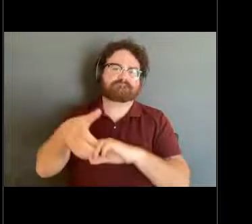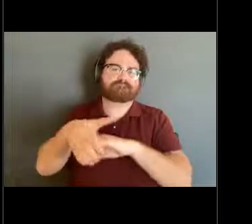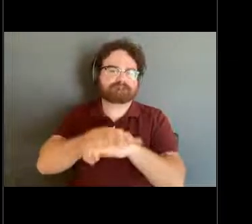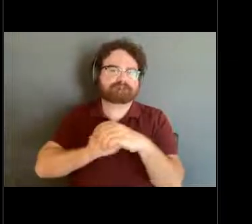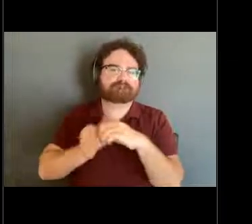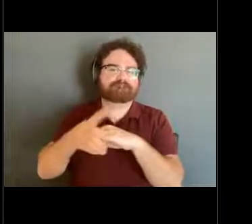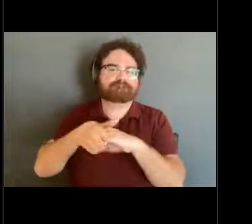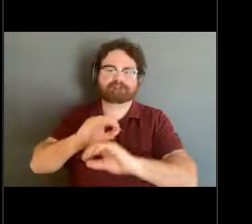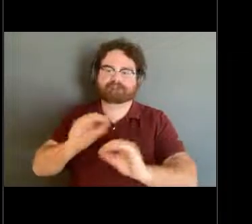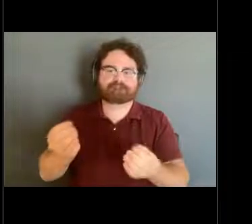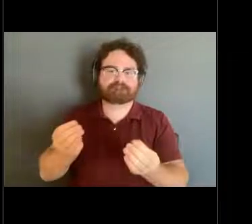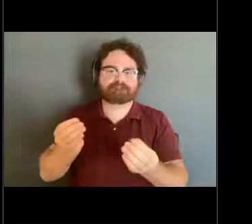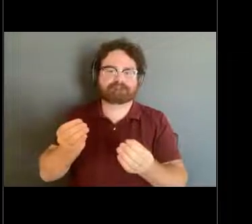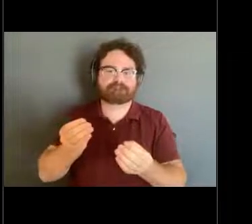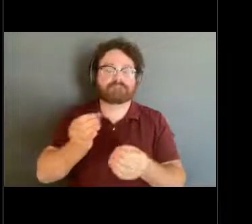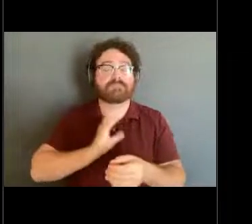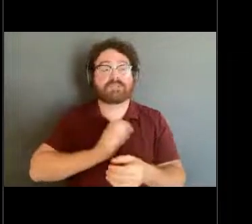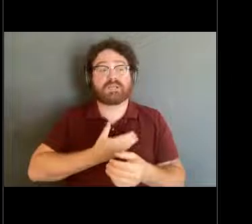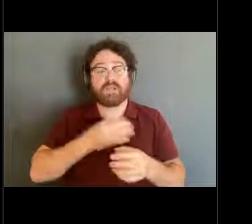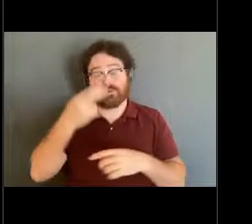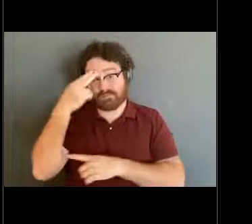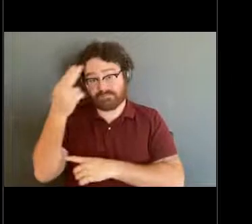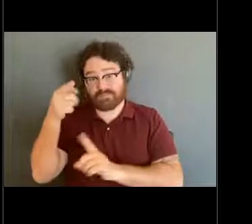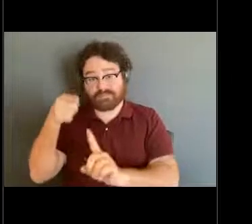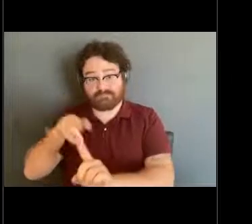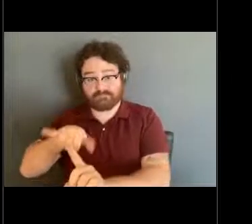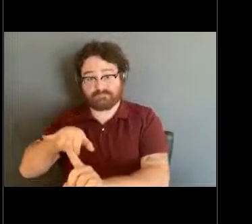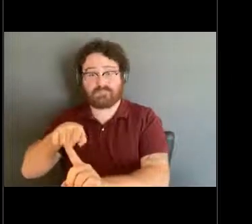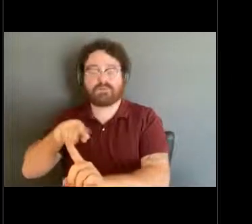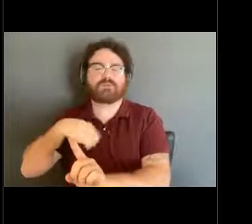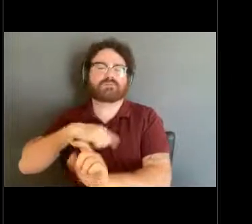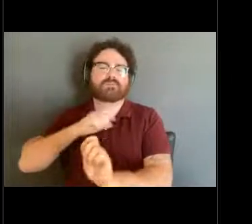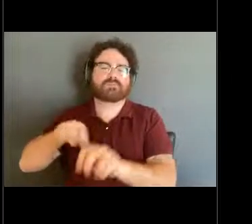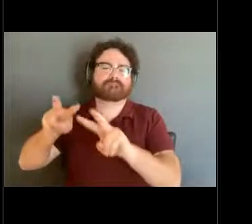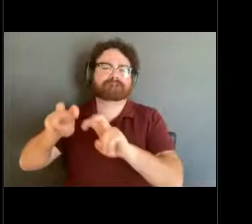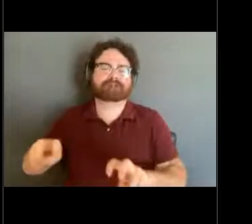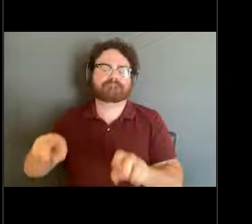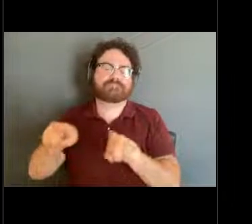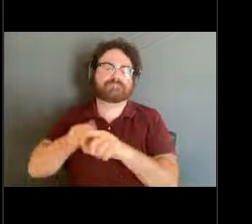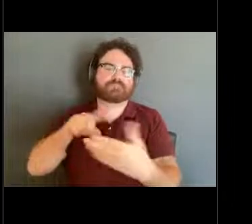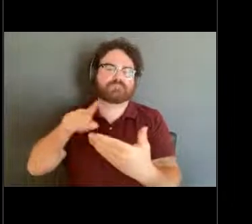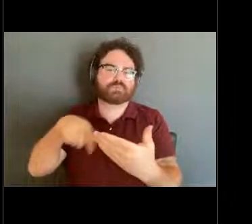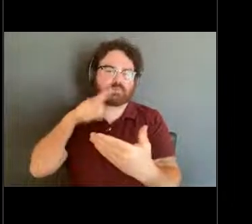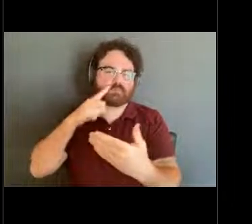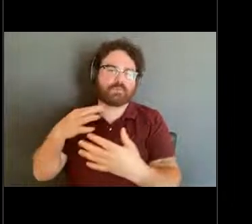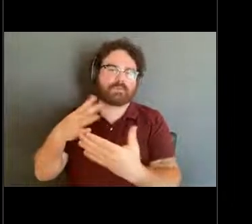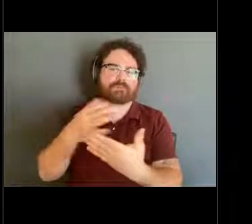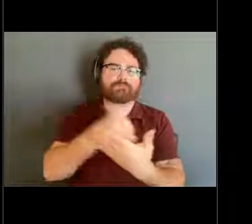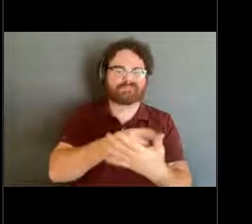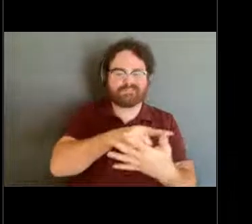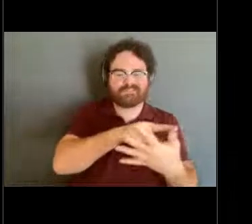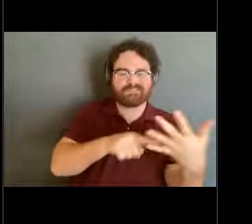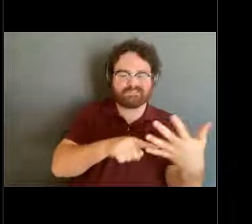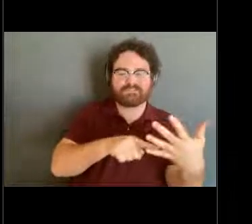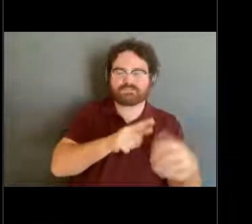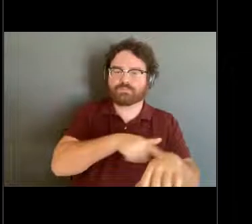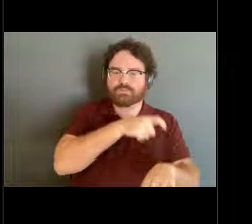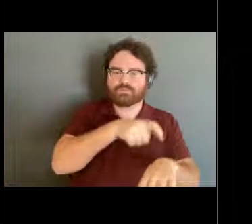null hypothesis then is allowed to be examined as a result of the collection of these long-term